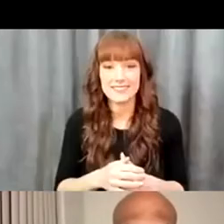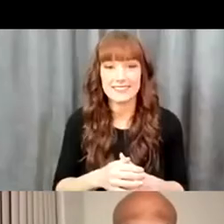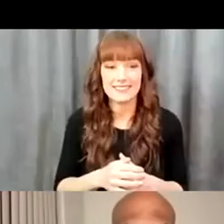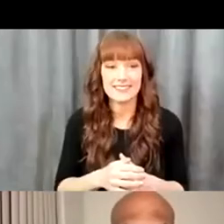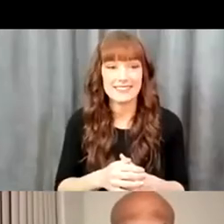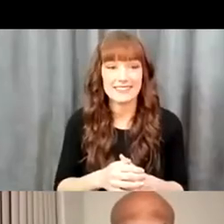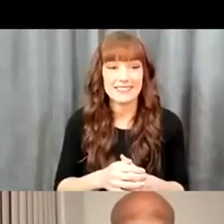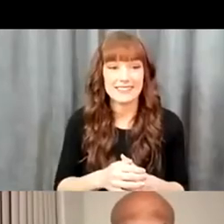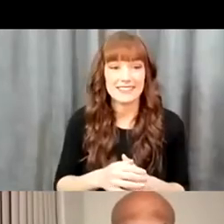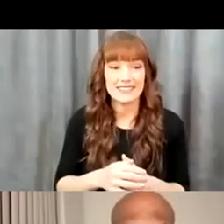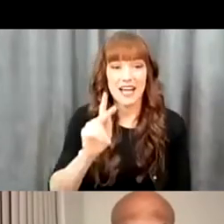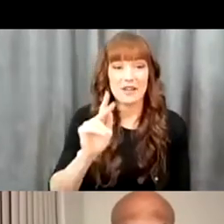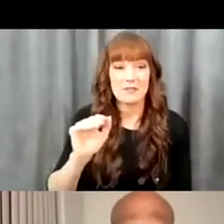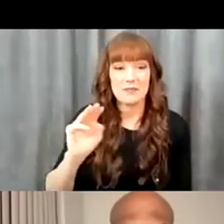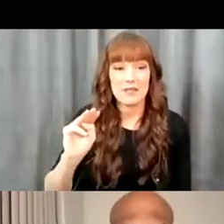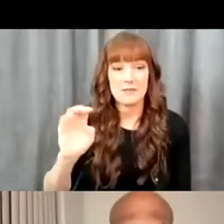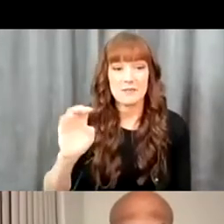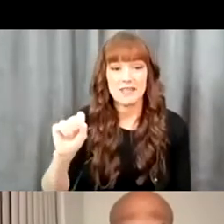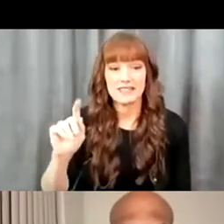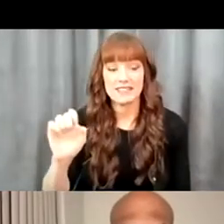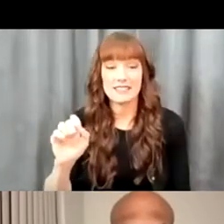Estes, playing Oscar.